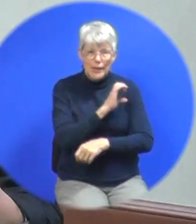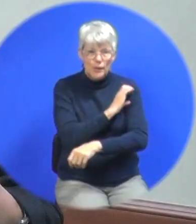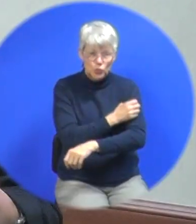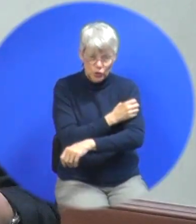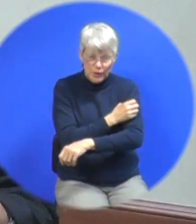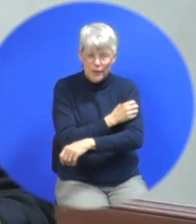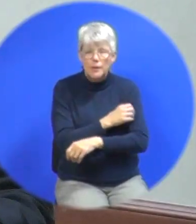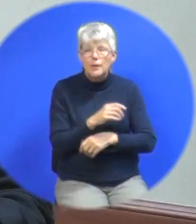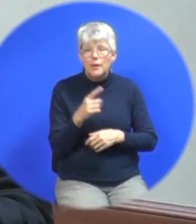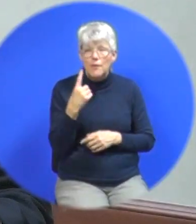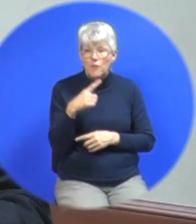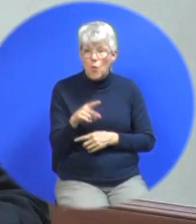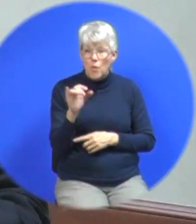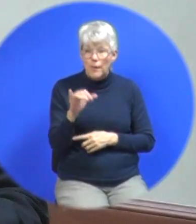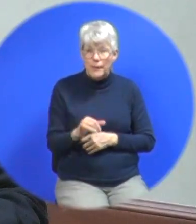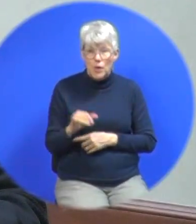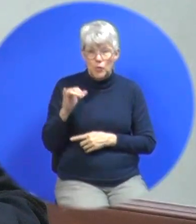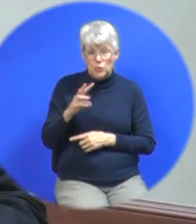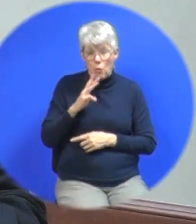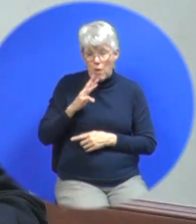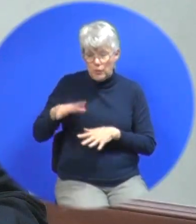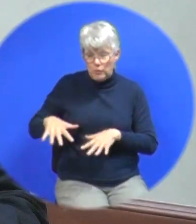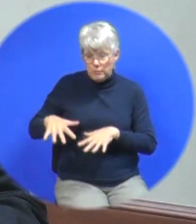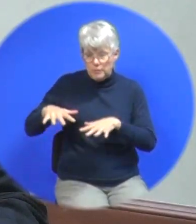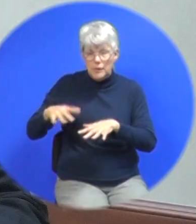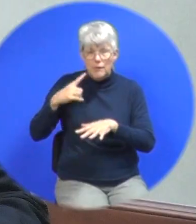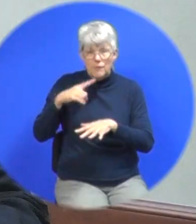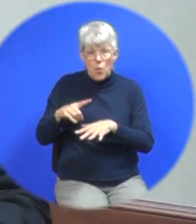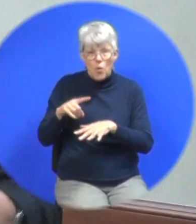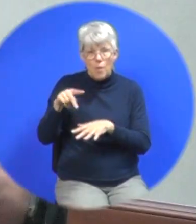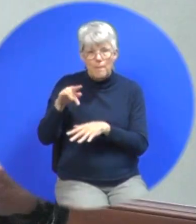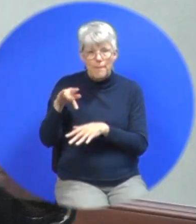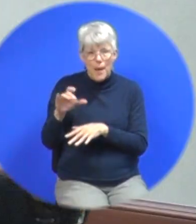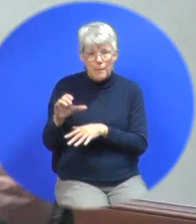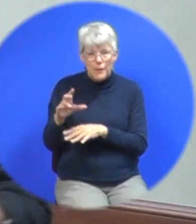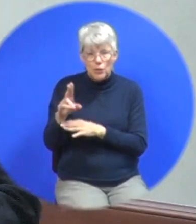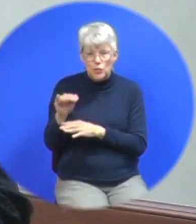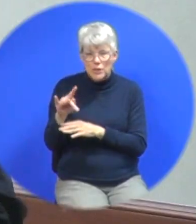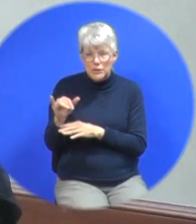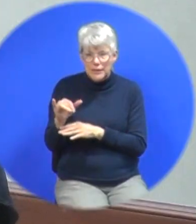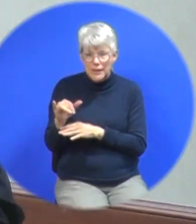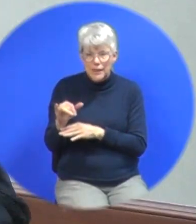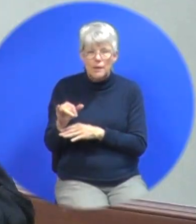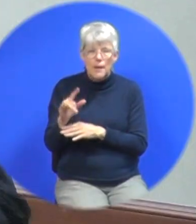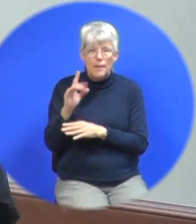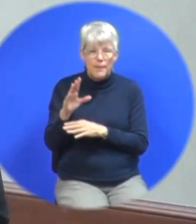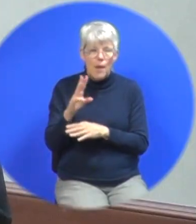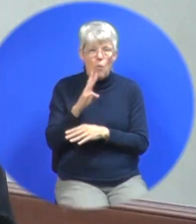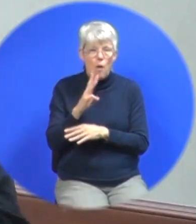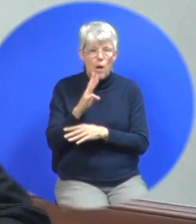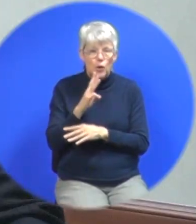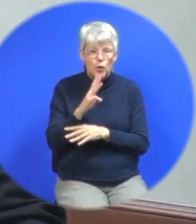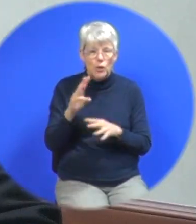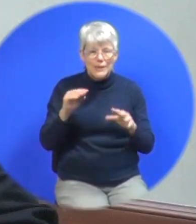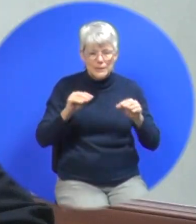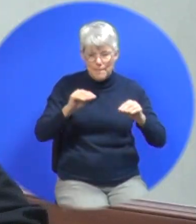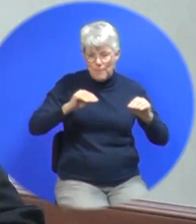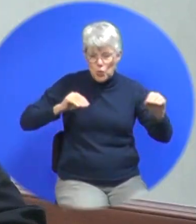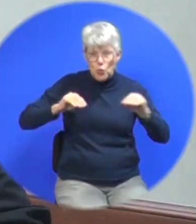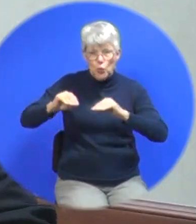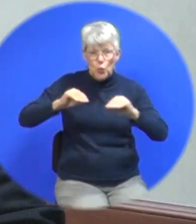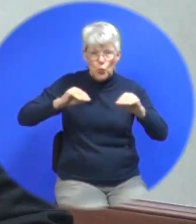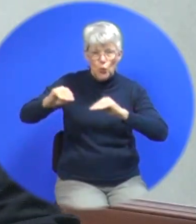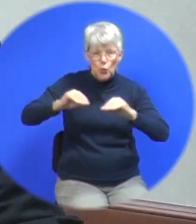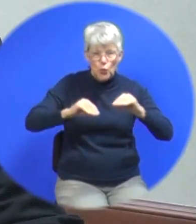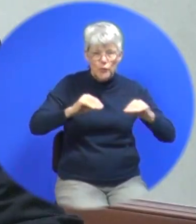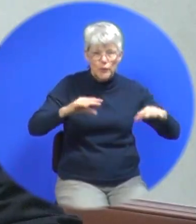to maintain those necessary water levels for public utility intakes, they will move the water up and down the chain accordingly to